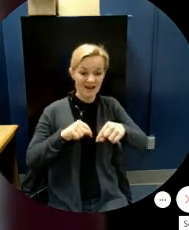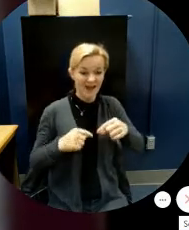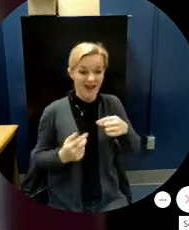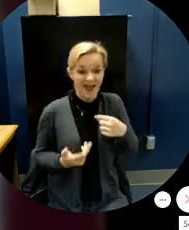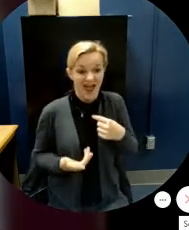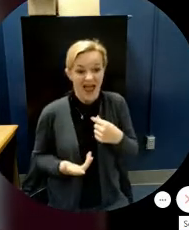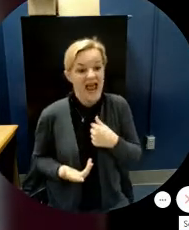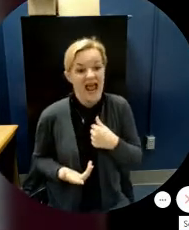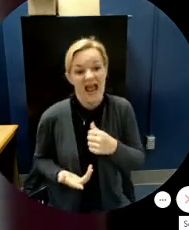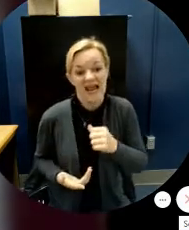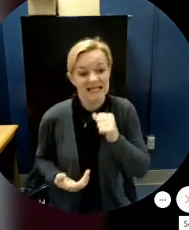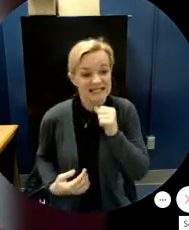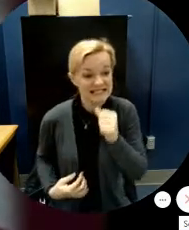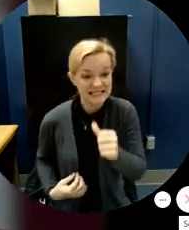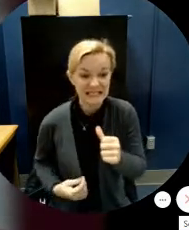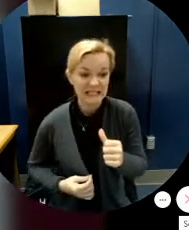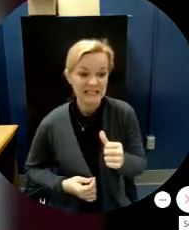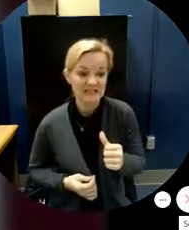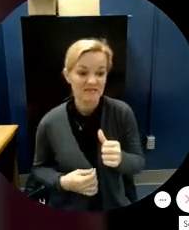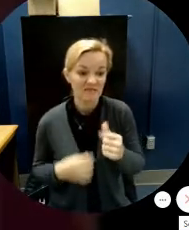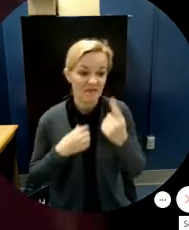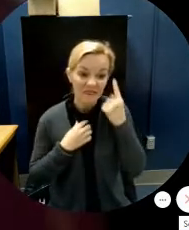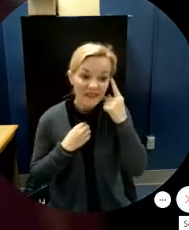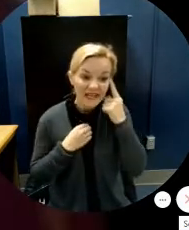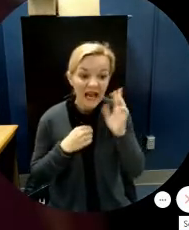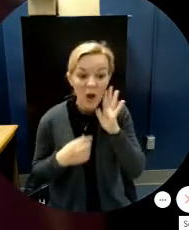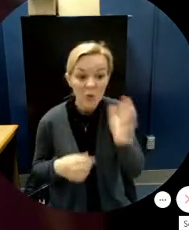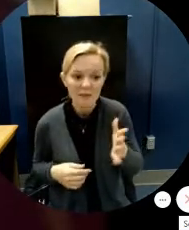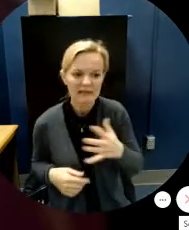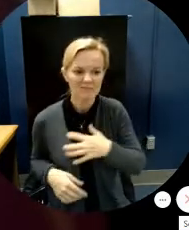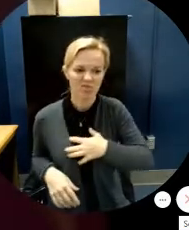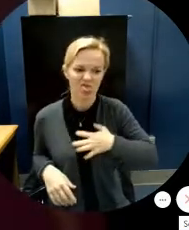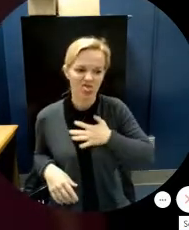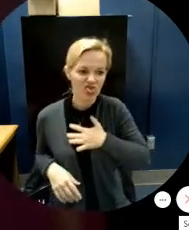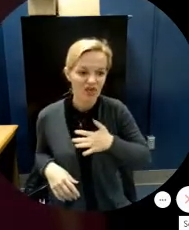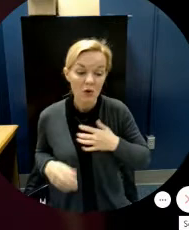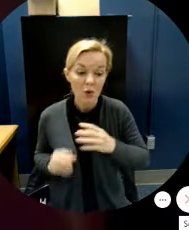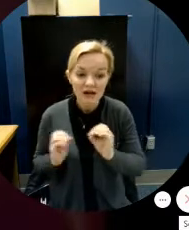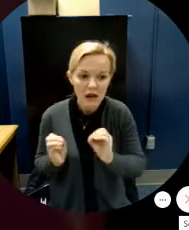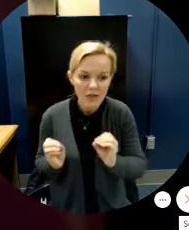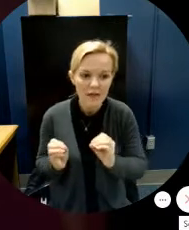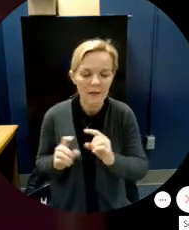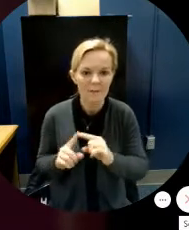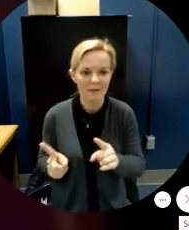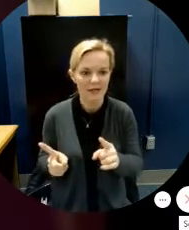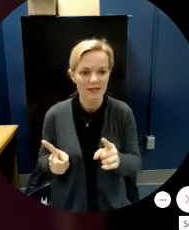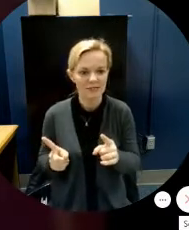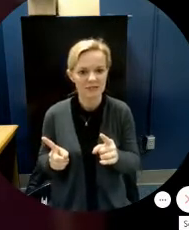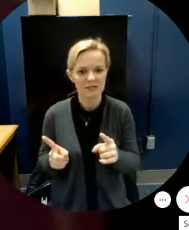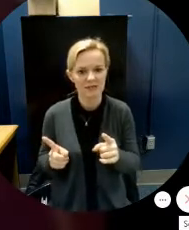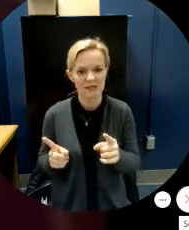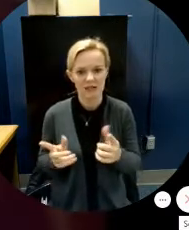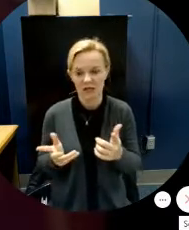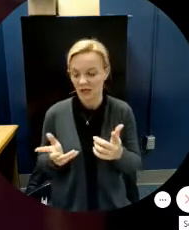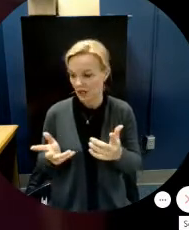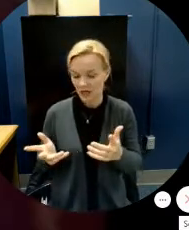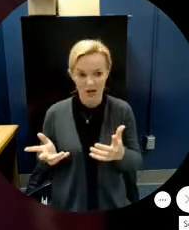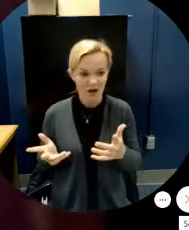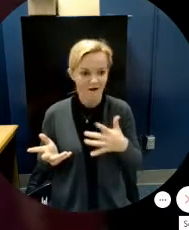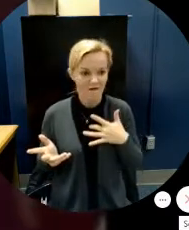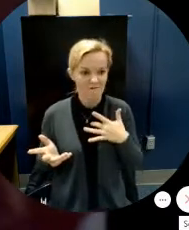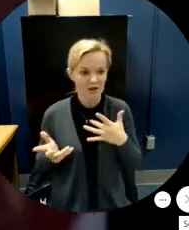feel, like I was going to pass out or get sick or anything. I couldn't tell of any feeling.